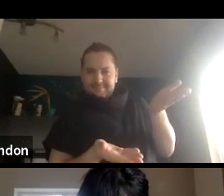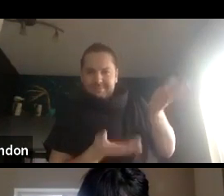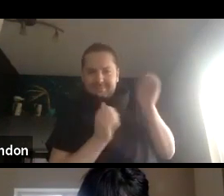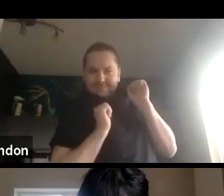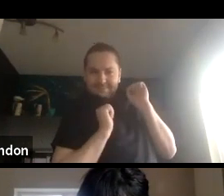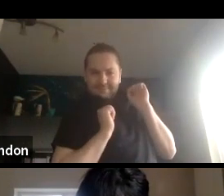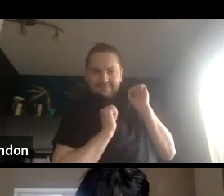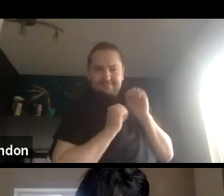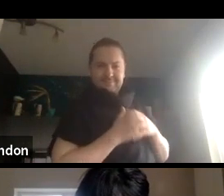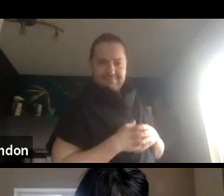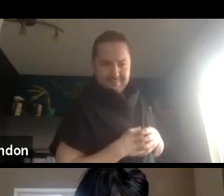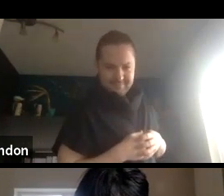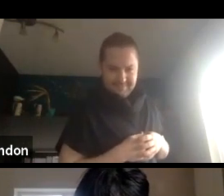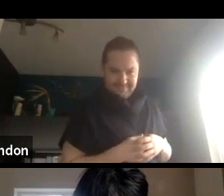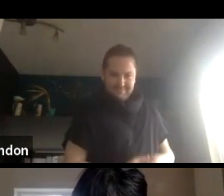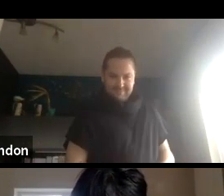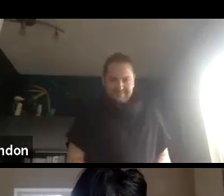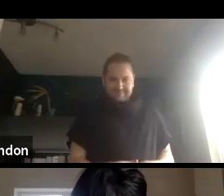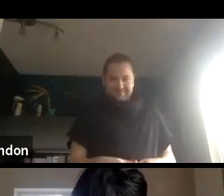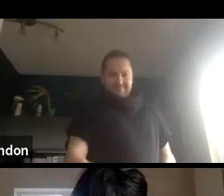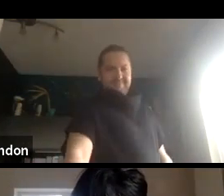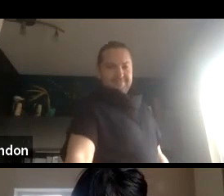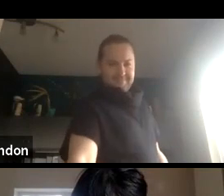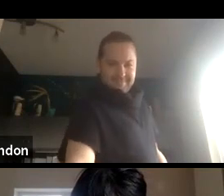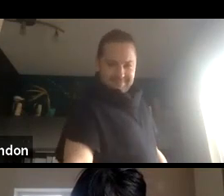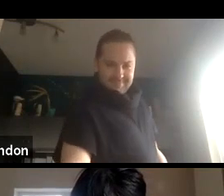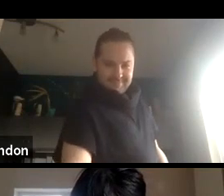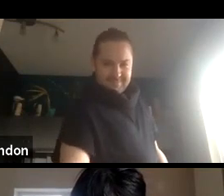oh. Sorry, Landon. This is Andrea.